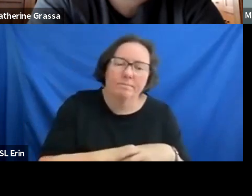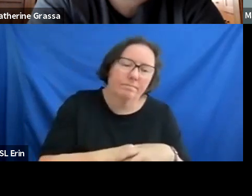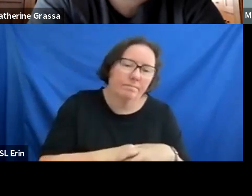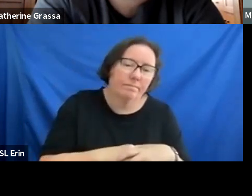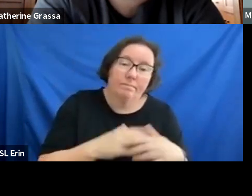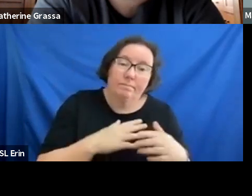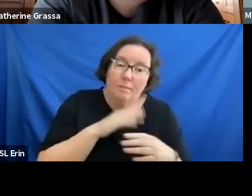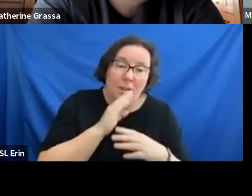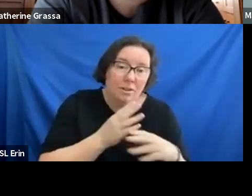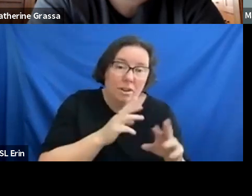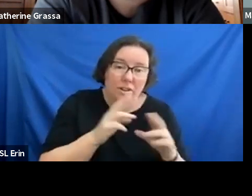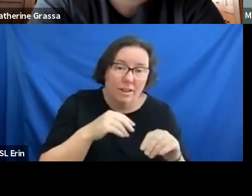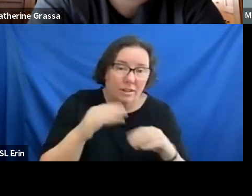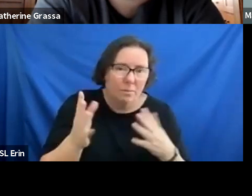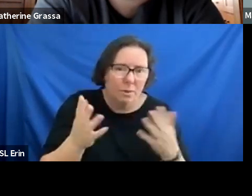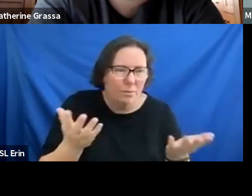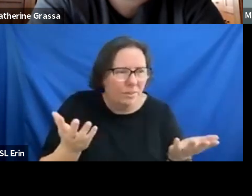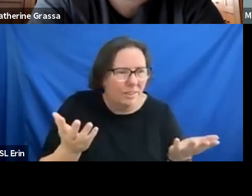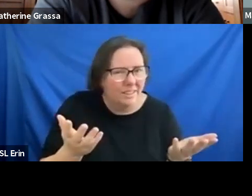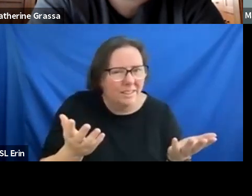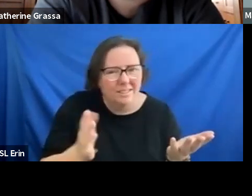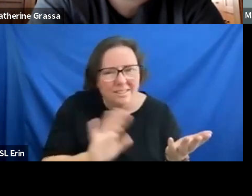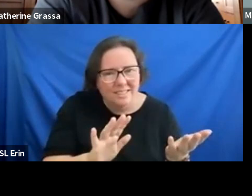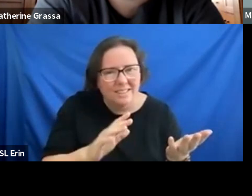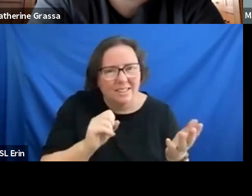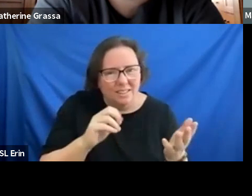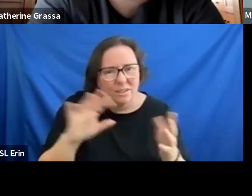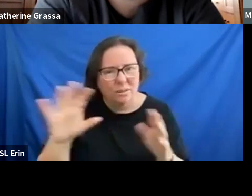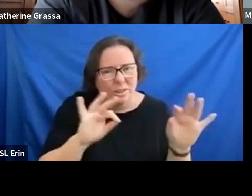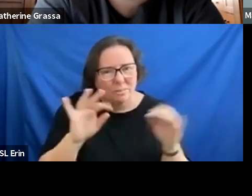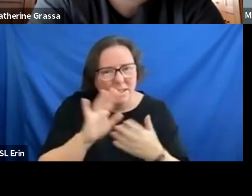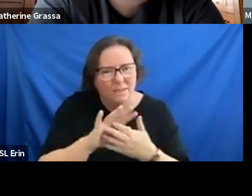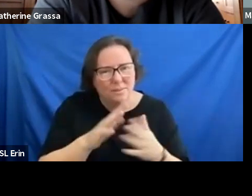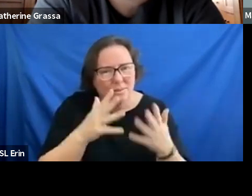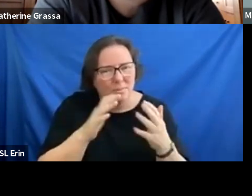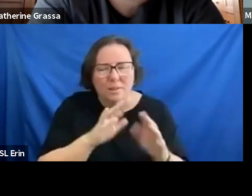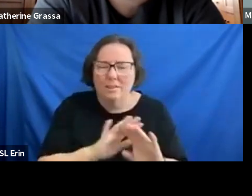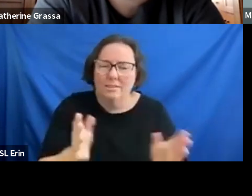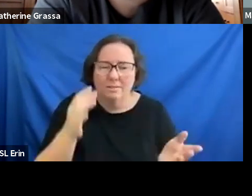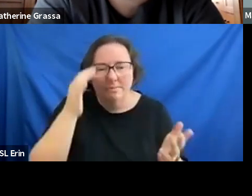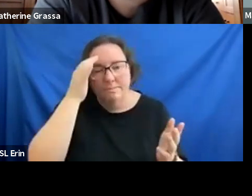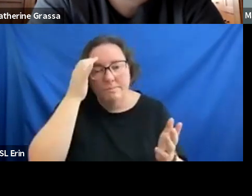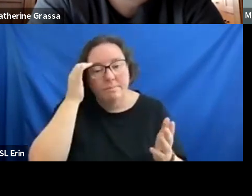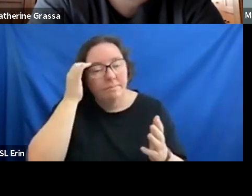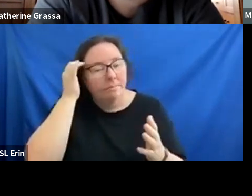My daughter want to move to that zip code, then she can go to school she want. Then